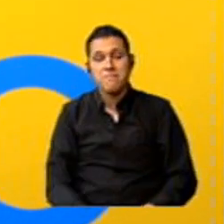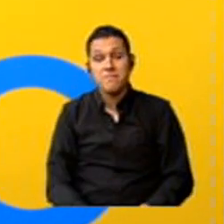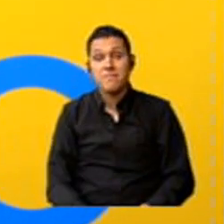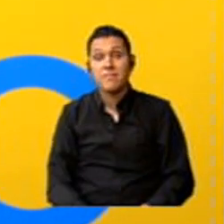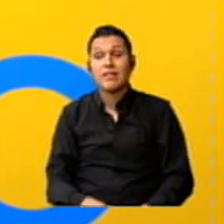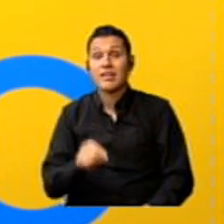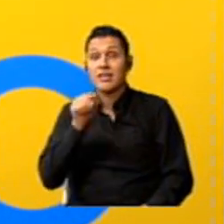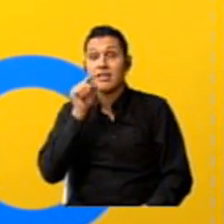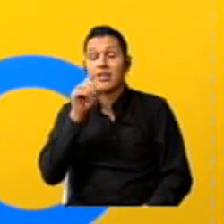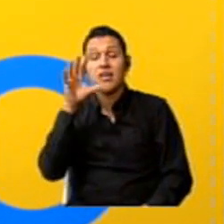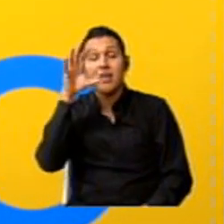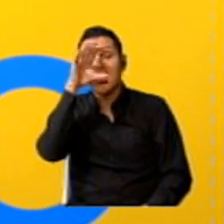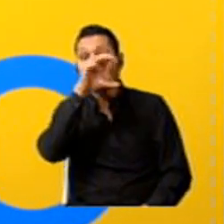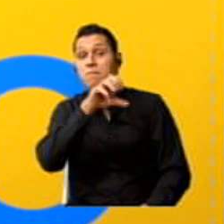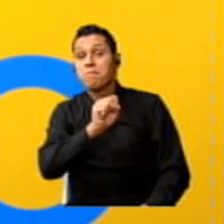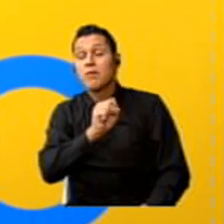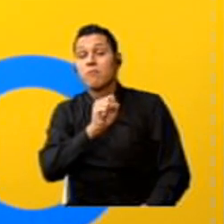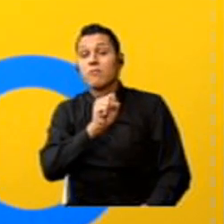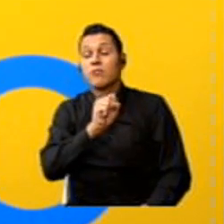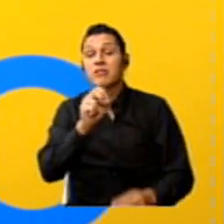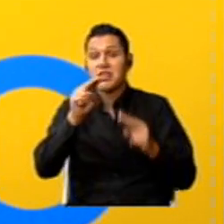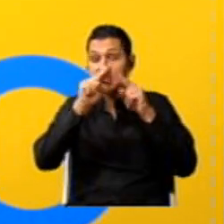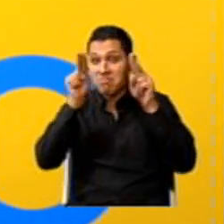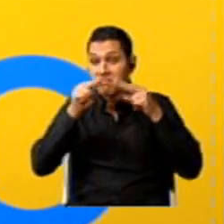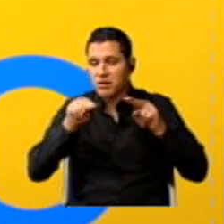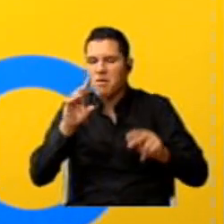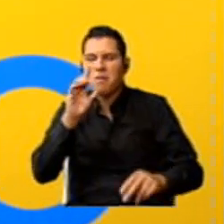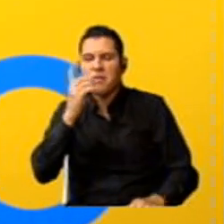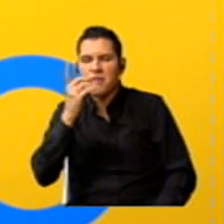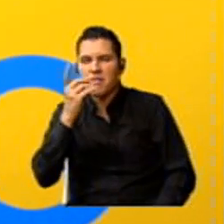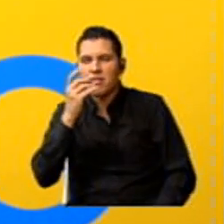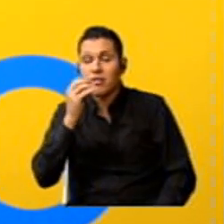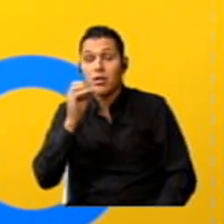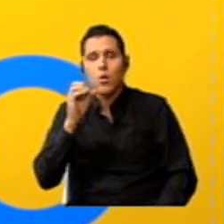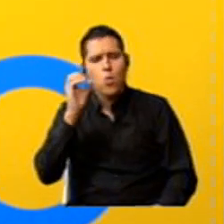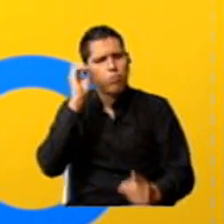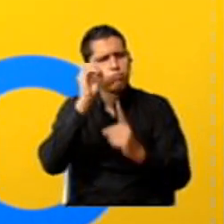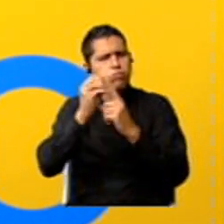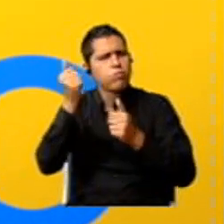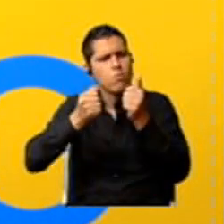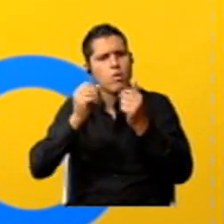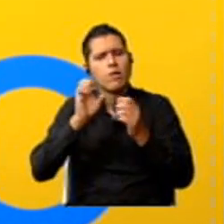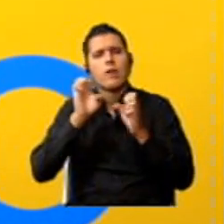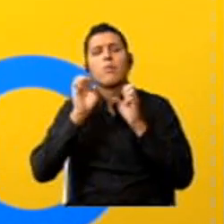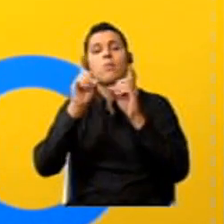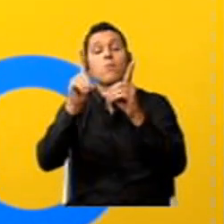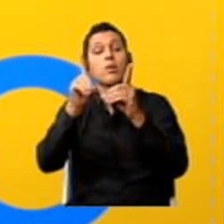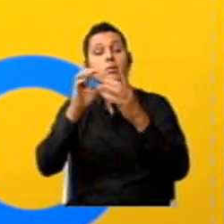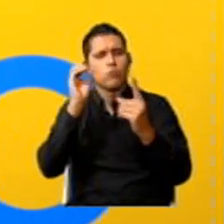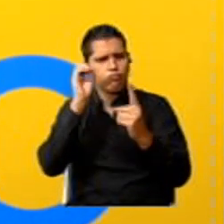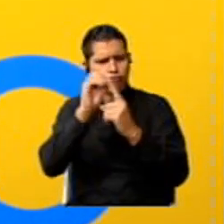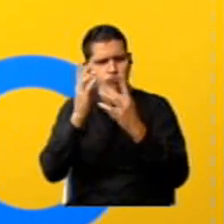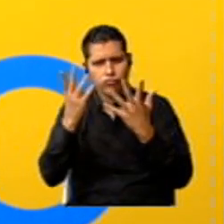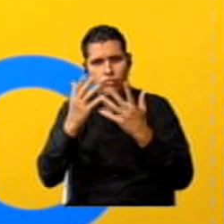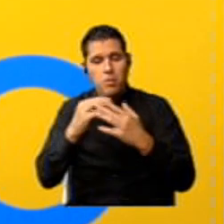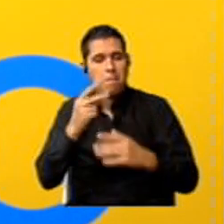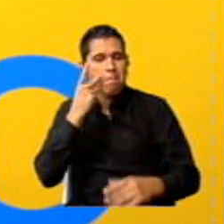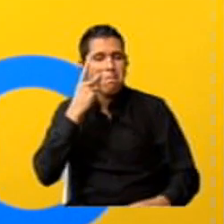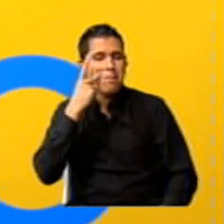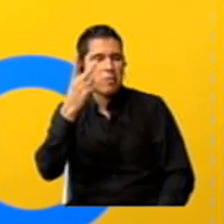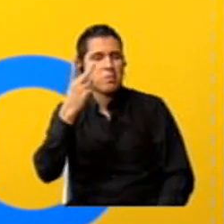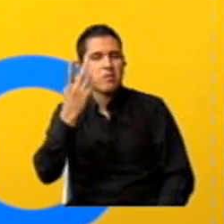we found in internet with educational purposes, and we are going to see the